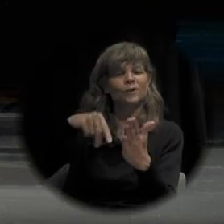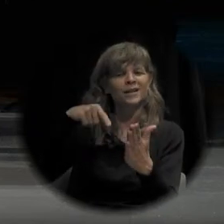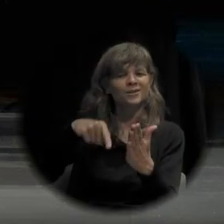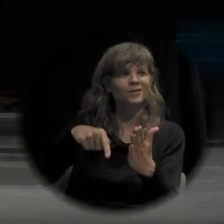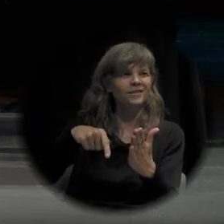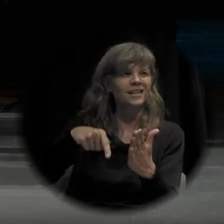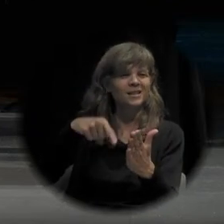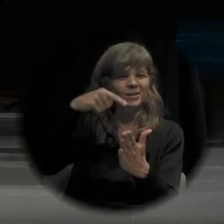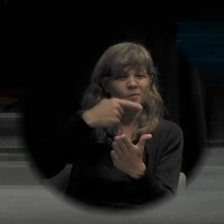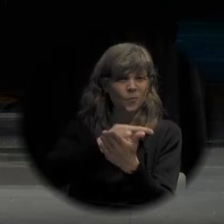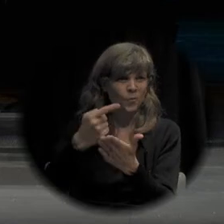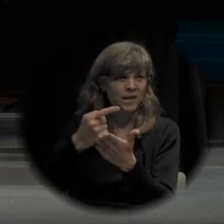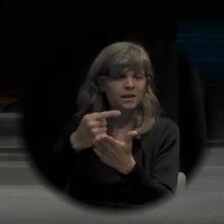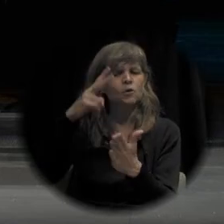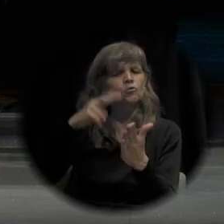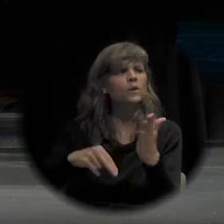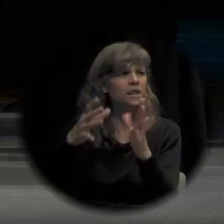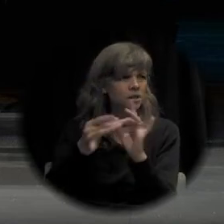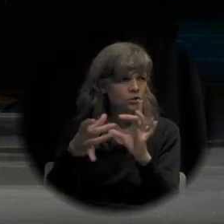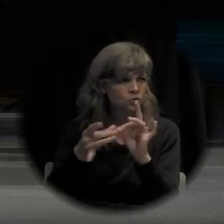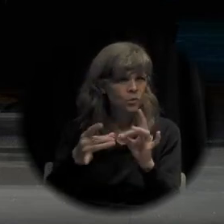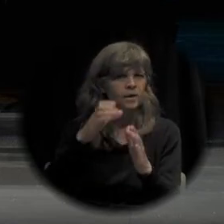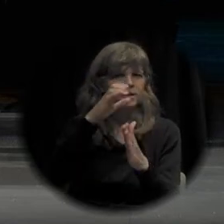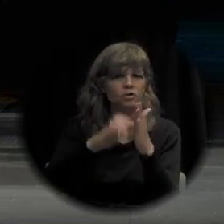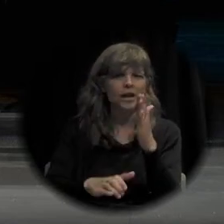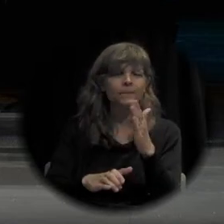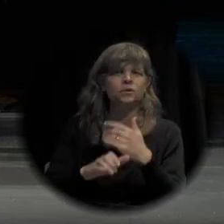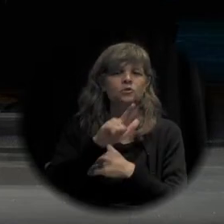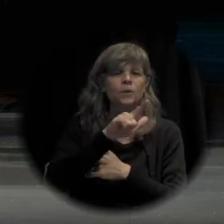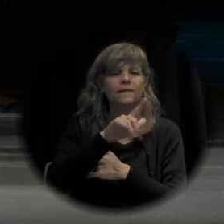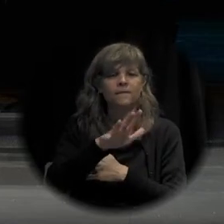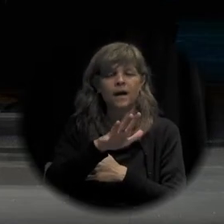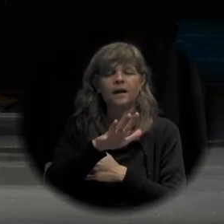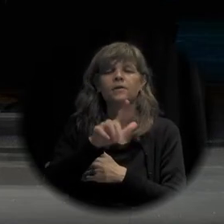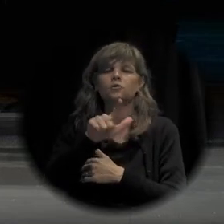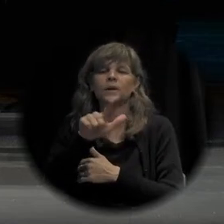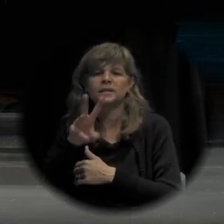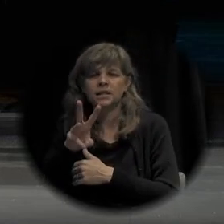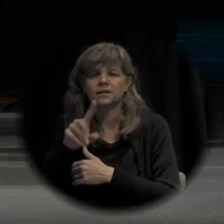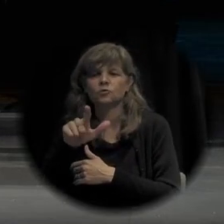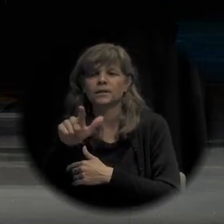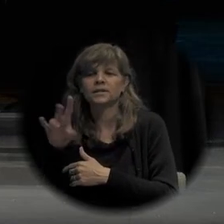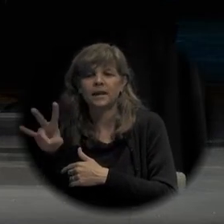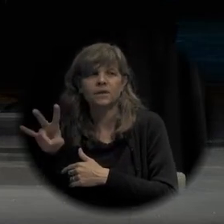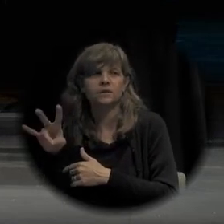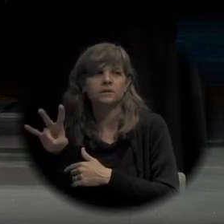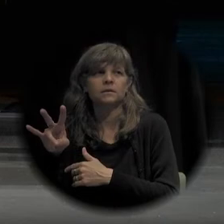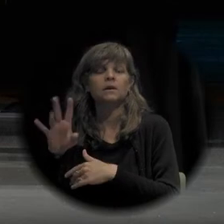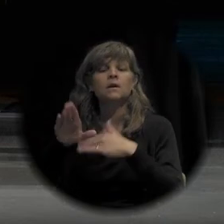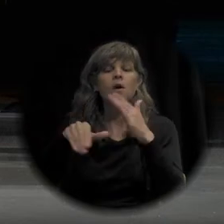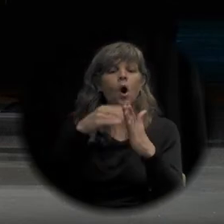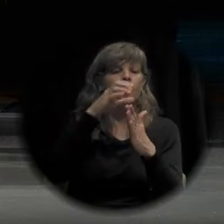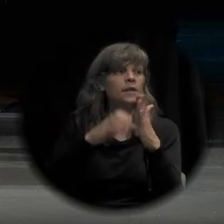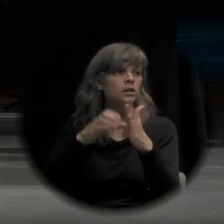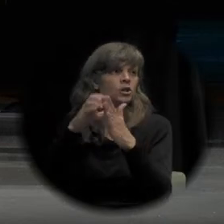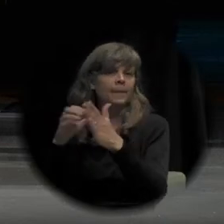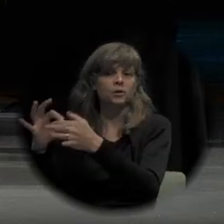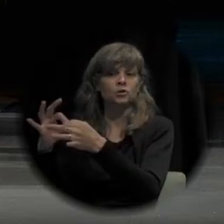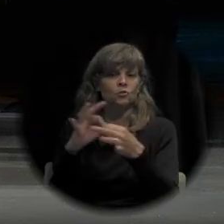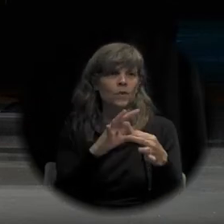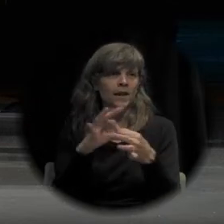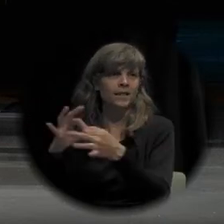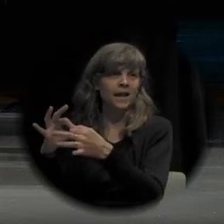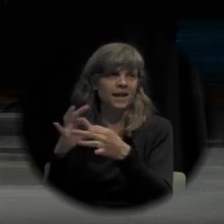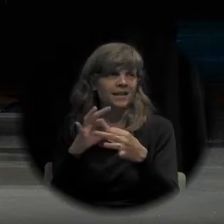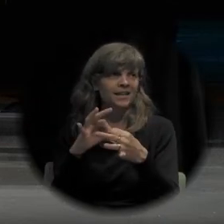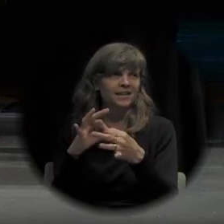other, but the stories leading up to chapter 26 relate other incidences, and one of them is very similar